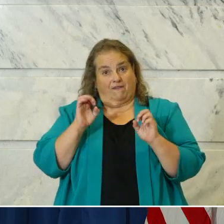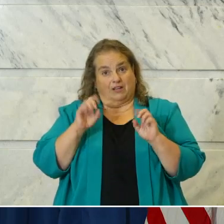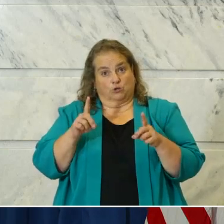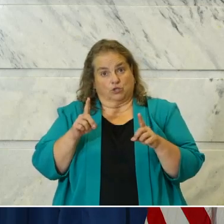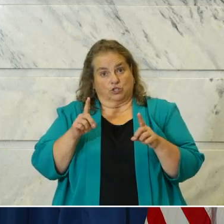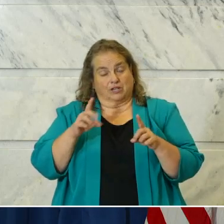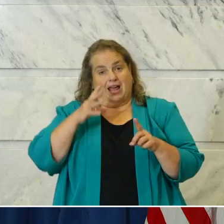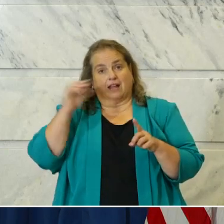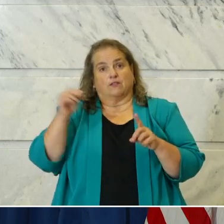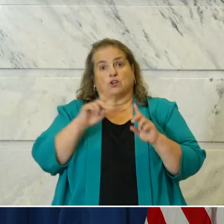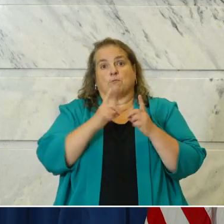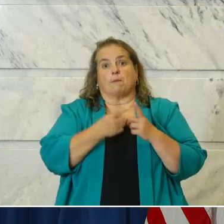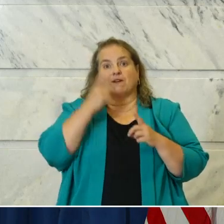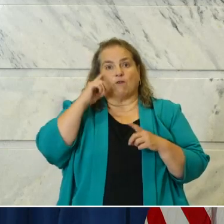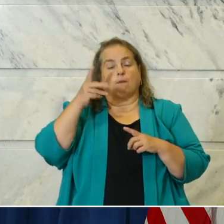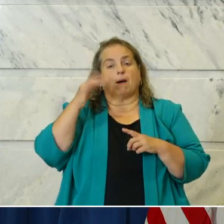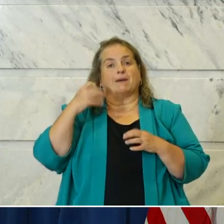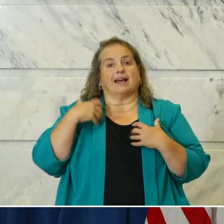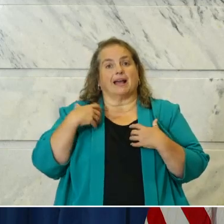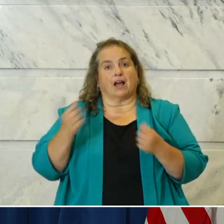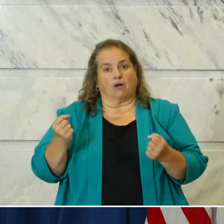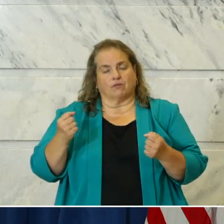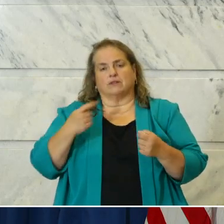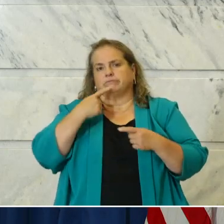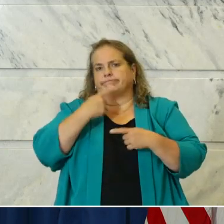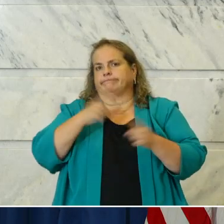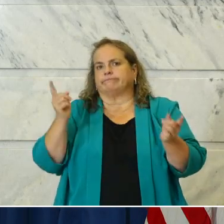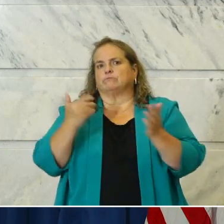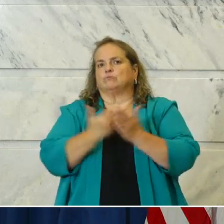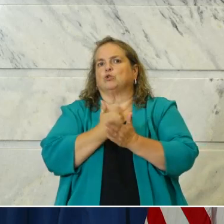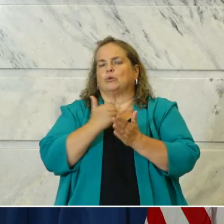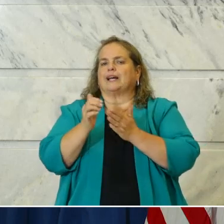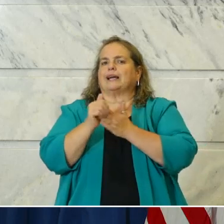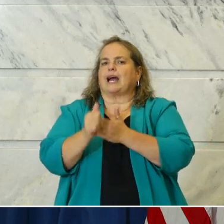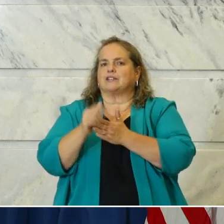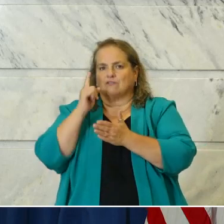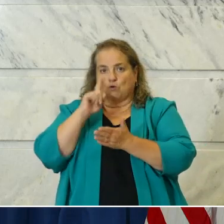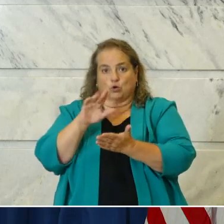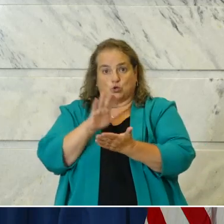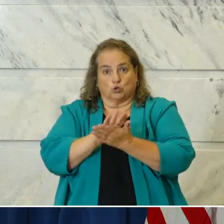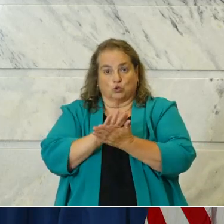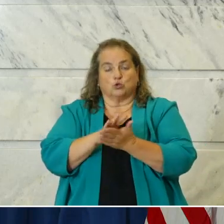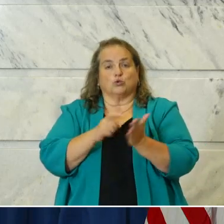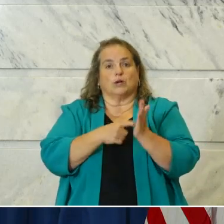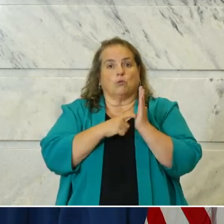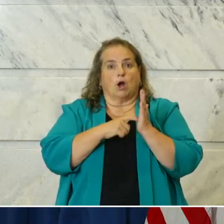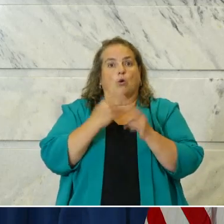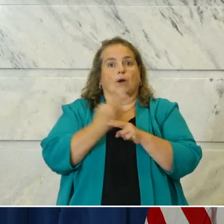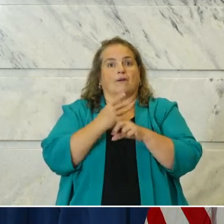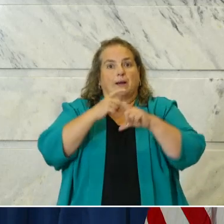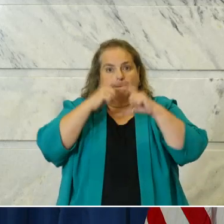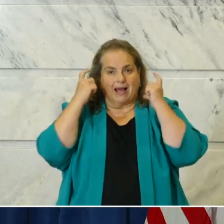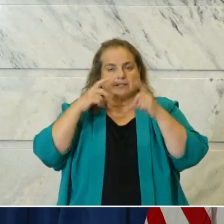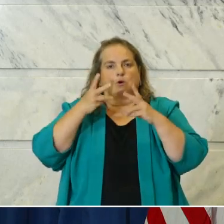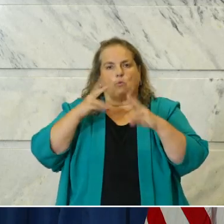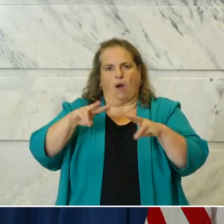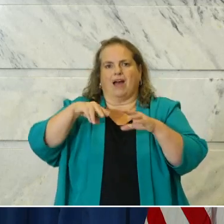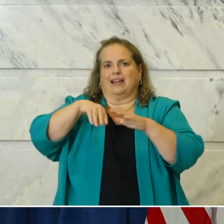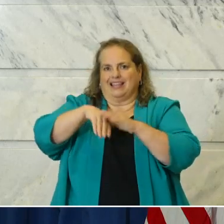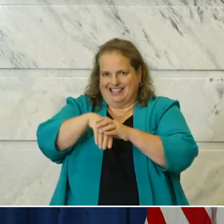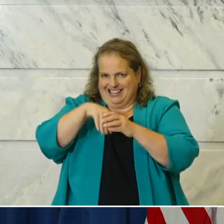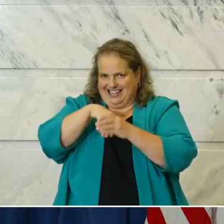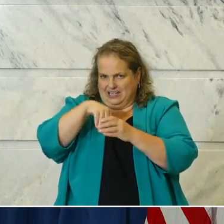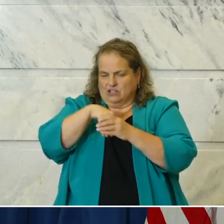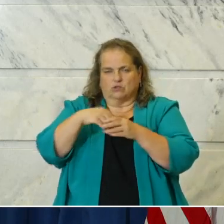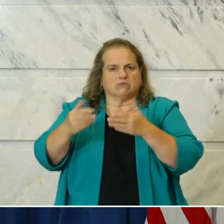Education and the Department for Public Health have issued new guidance for schools that require wearing masks while indoors, even